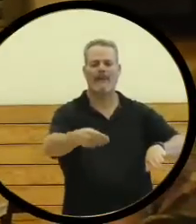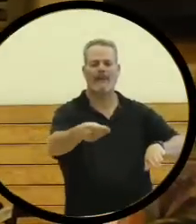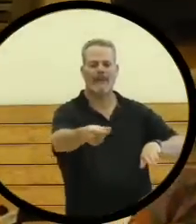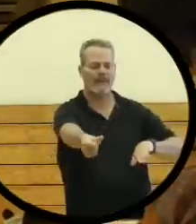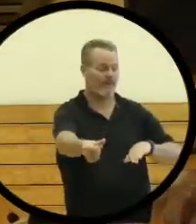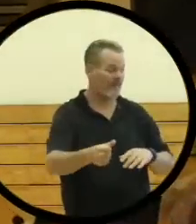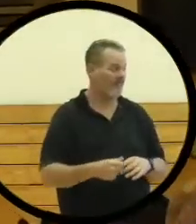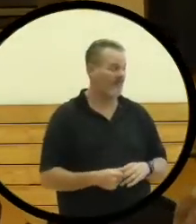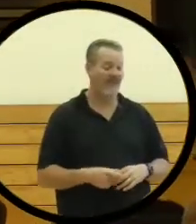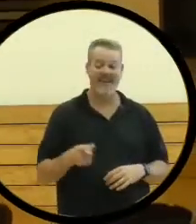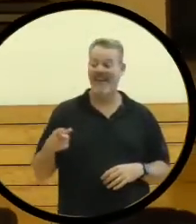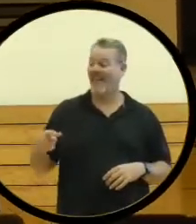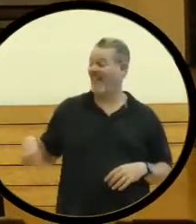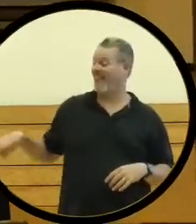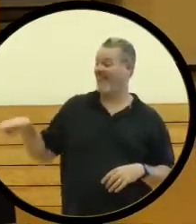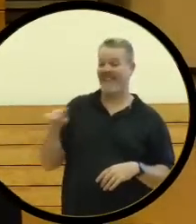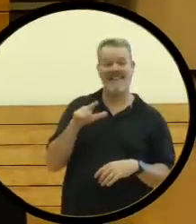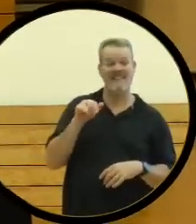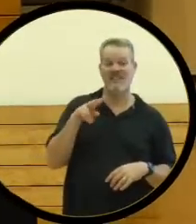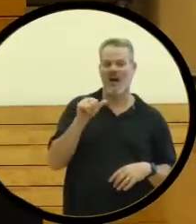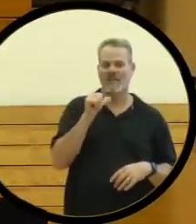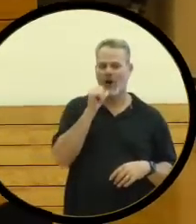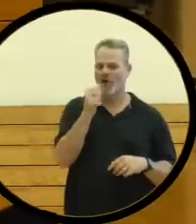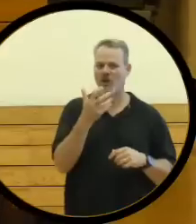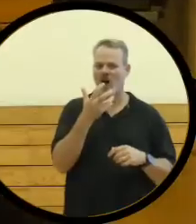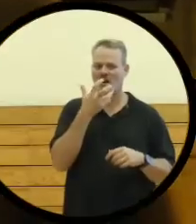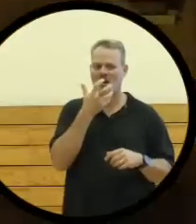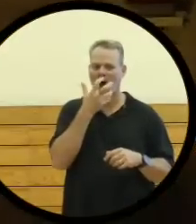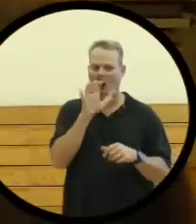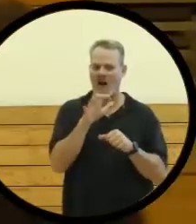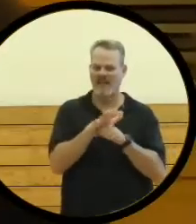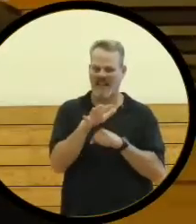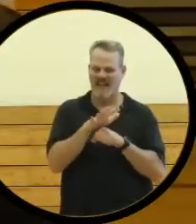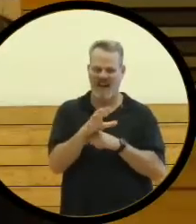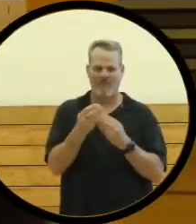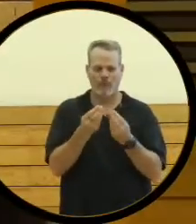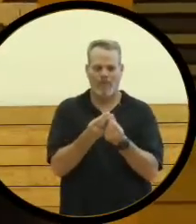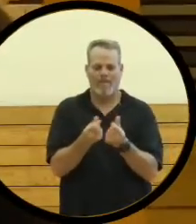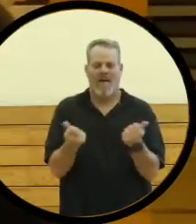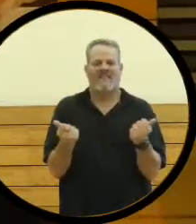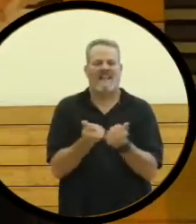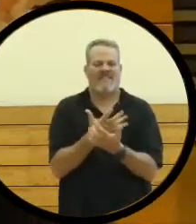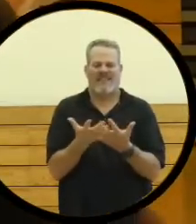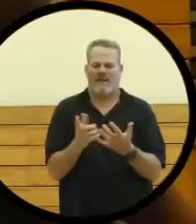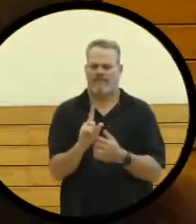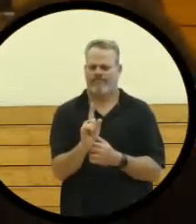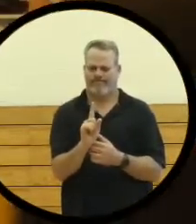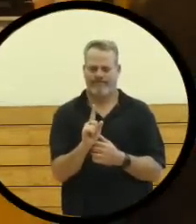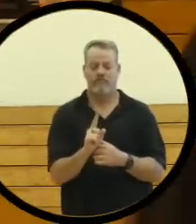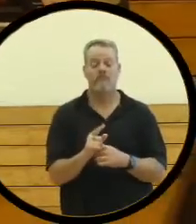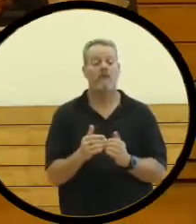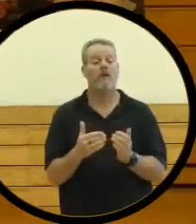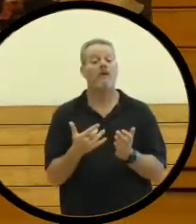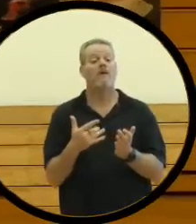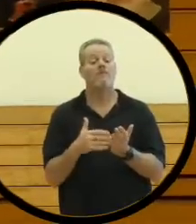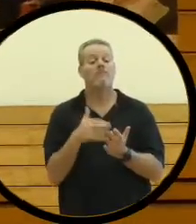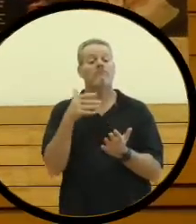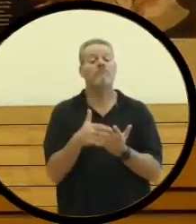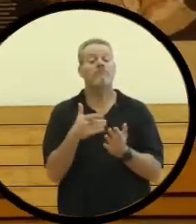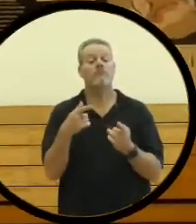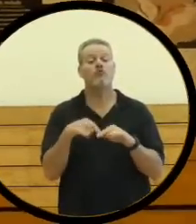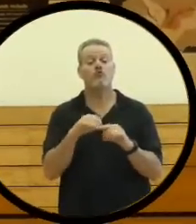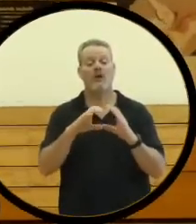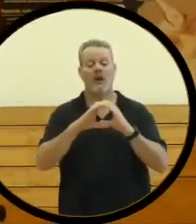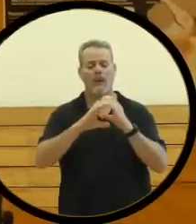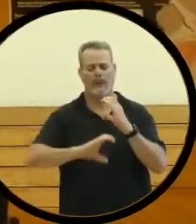These lava flows aren't hot enough to melt the old rock as the whole flow. Occasionally in lava tubes, we see the